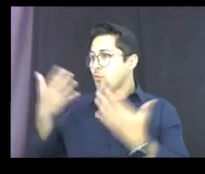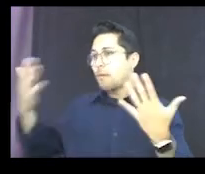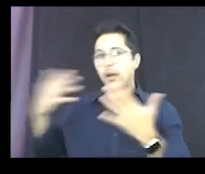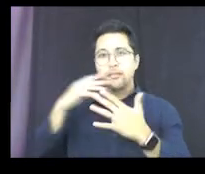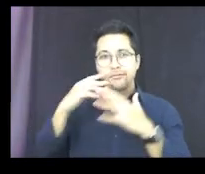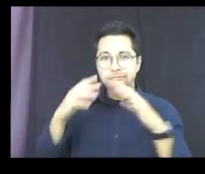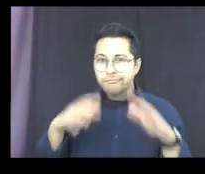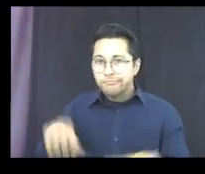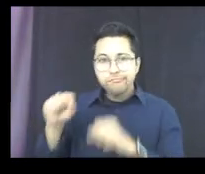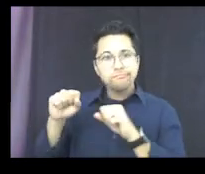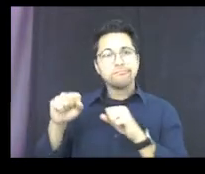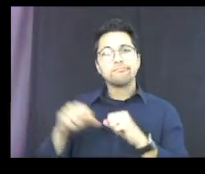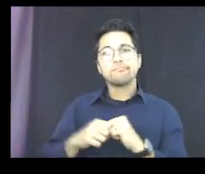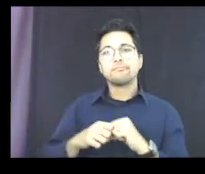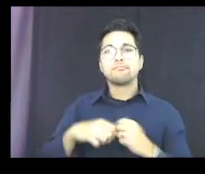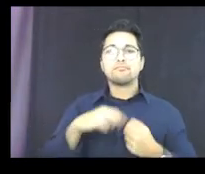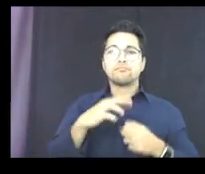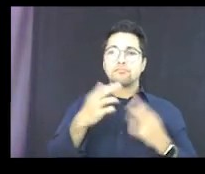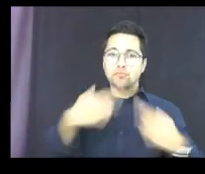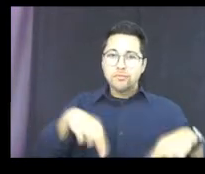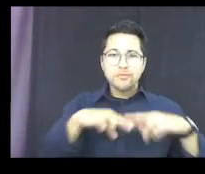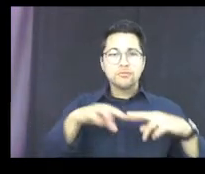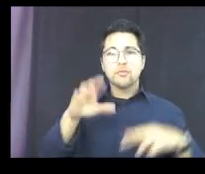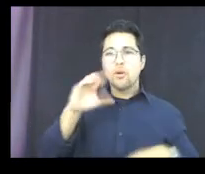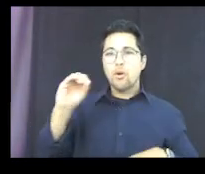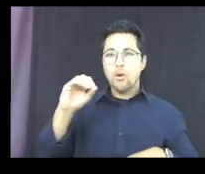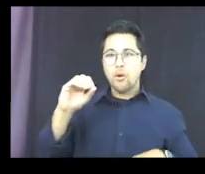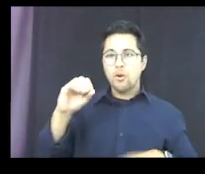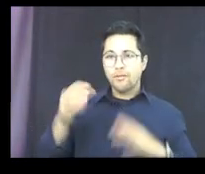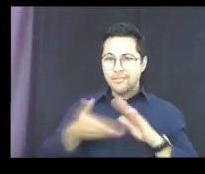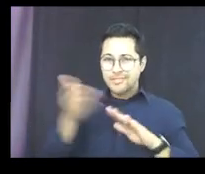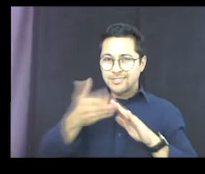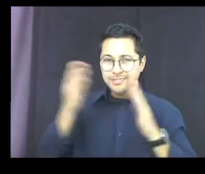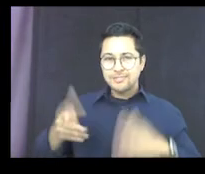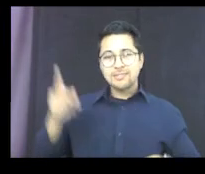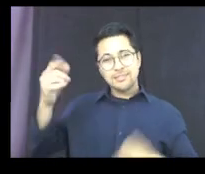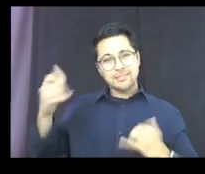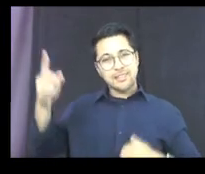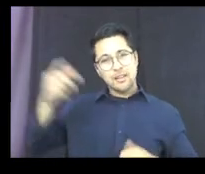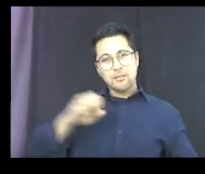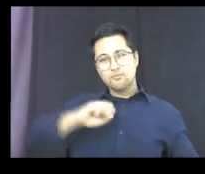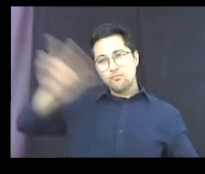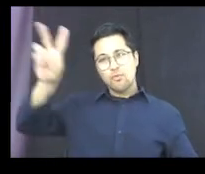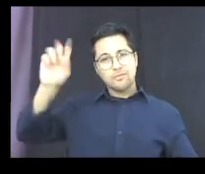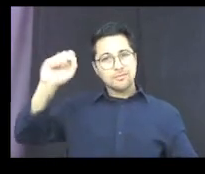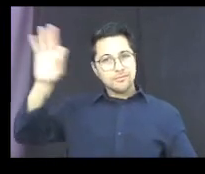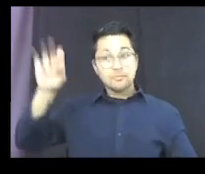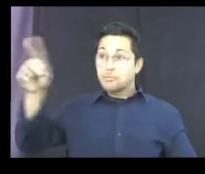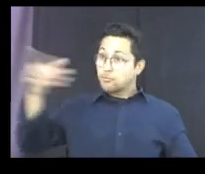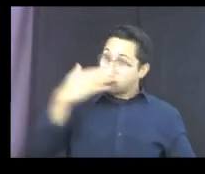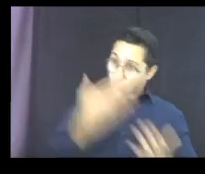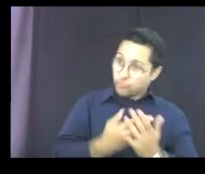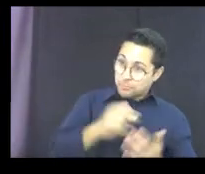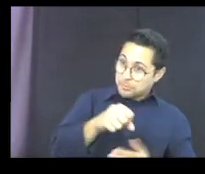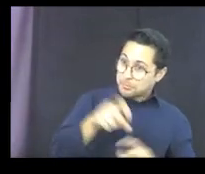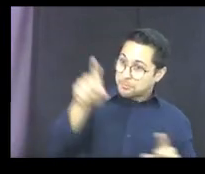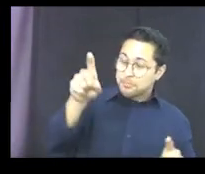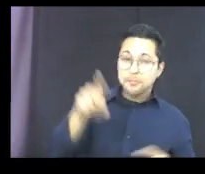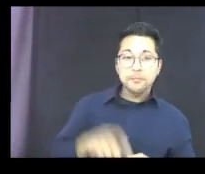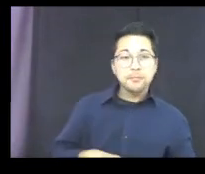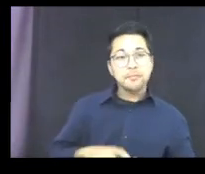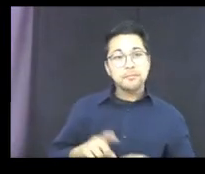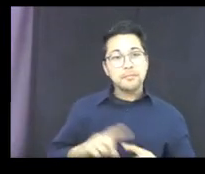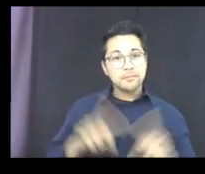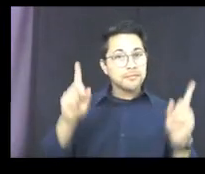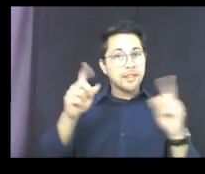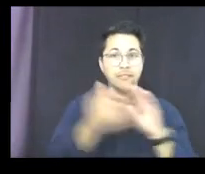The original co-facilitator is now in San Francisco. He was as good,